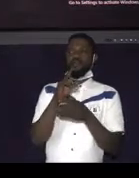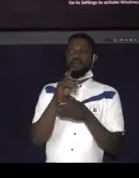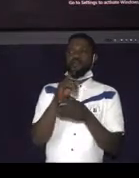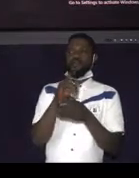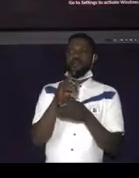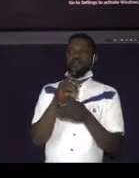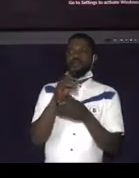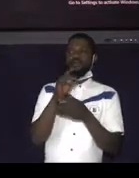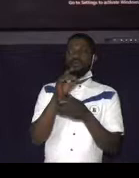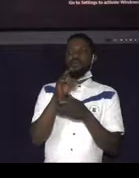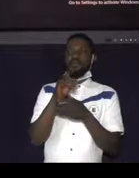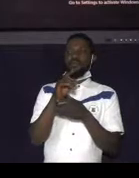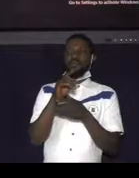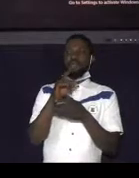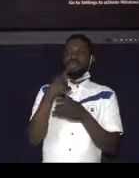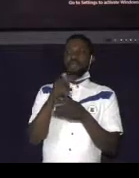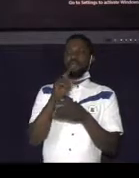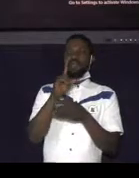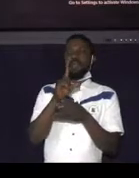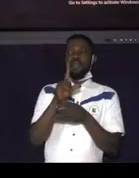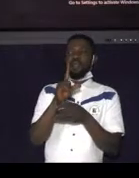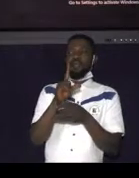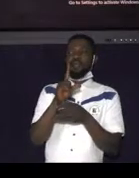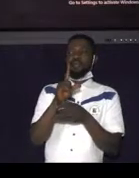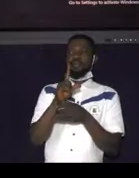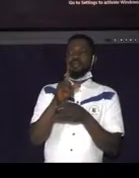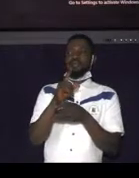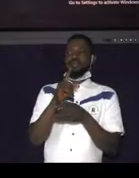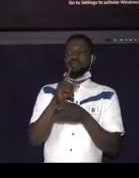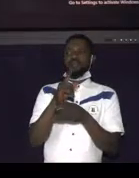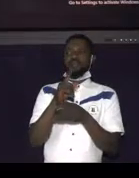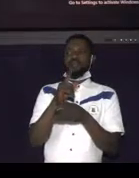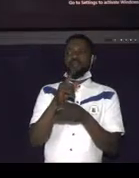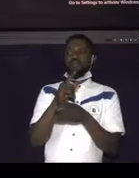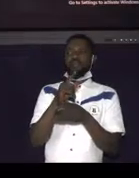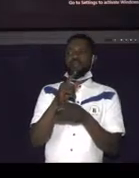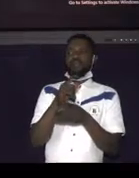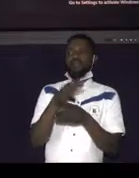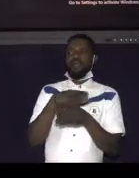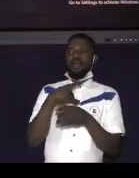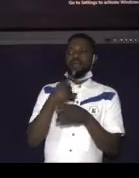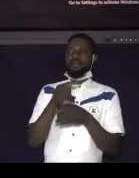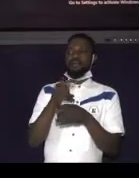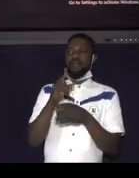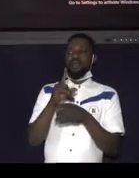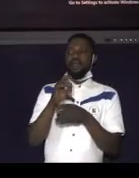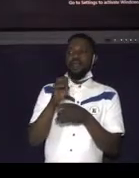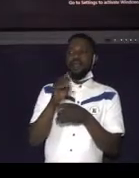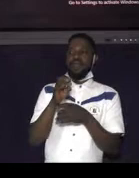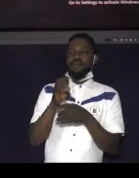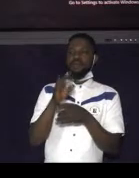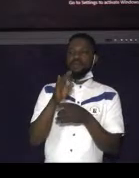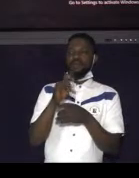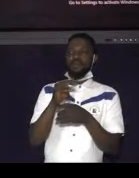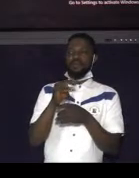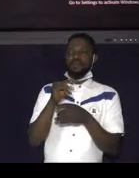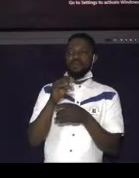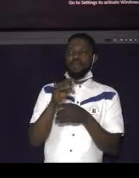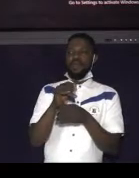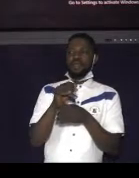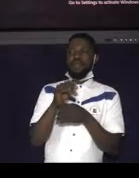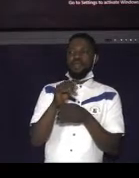fly like the L, that's second class or second order lever. And the load, effort, fulcrum,